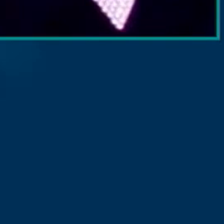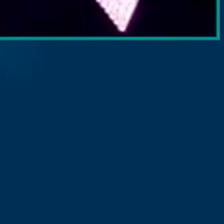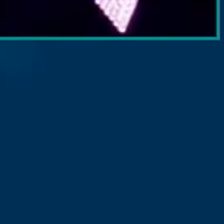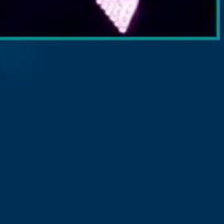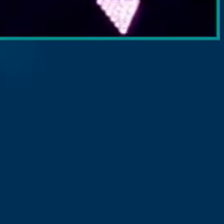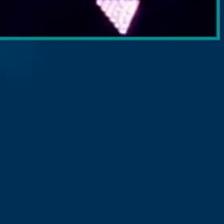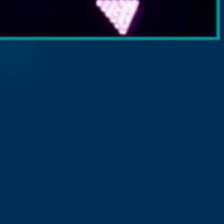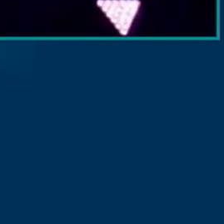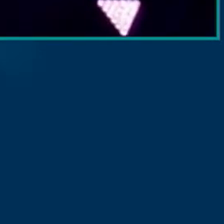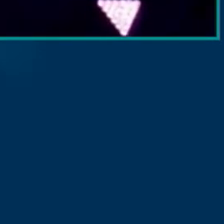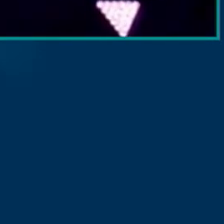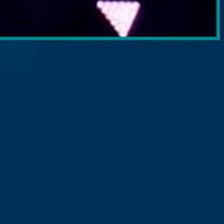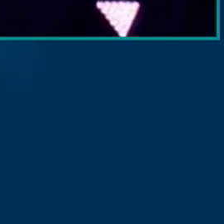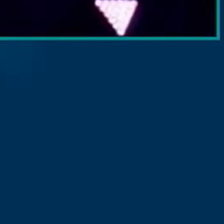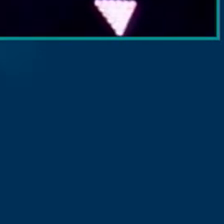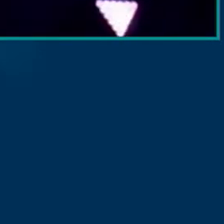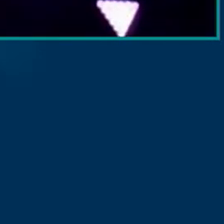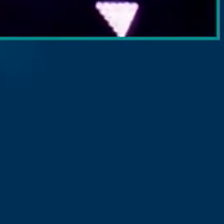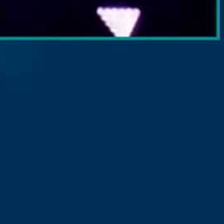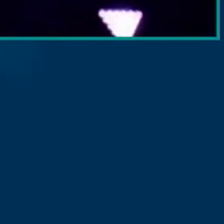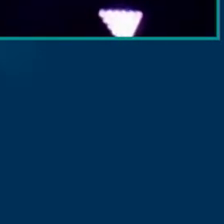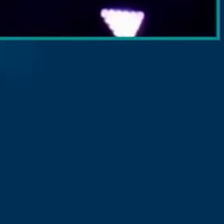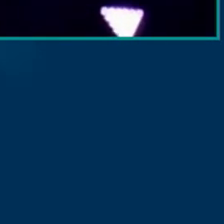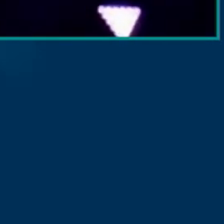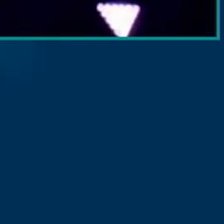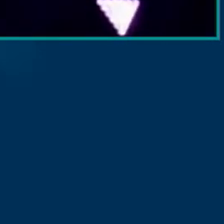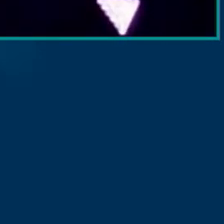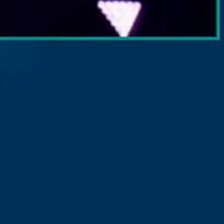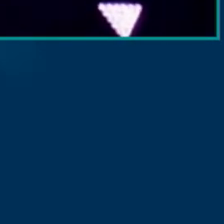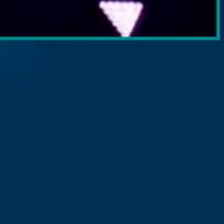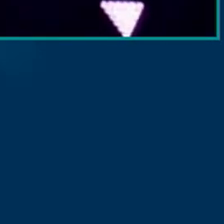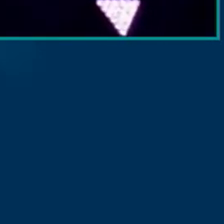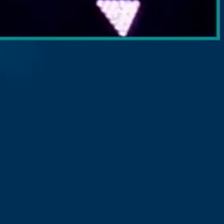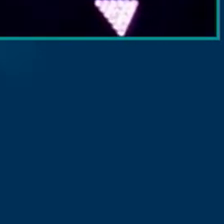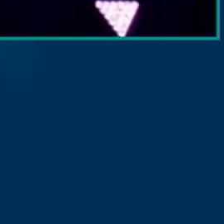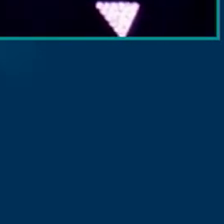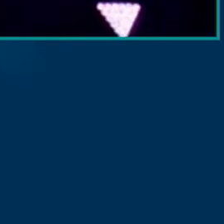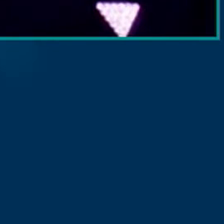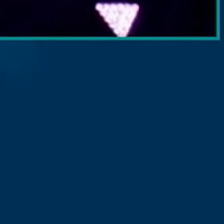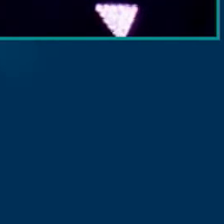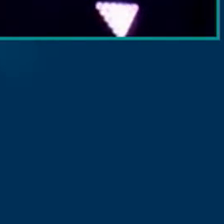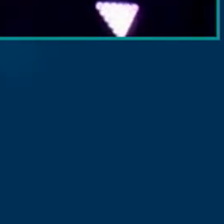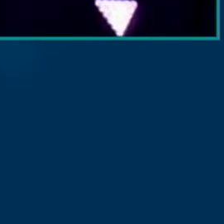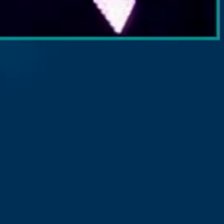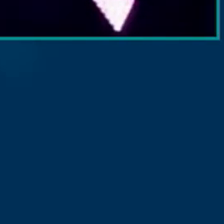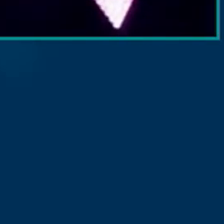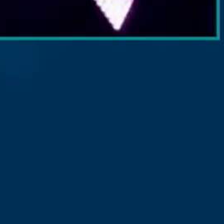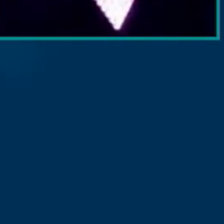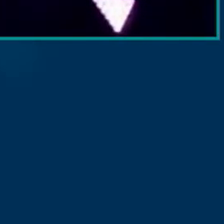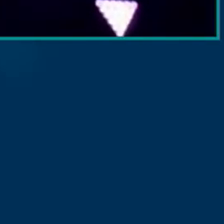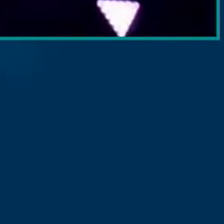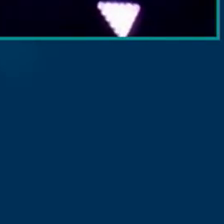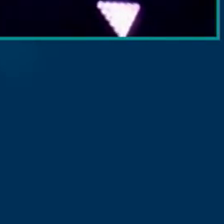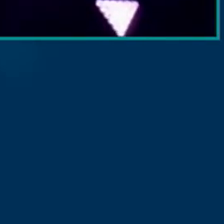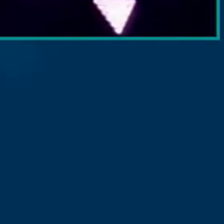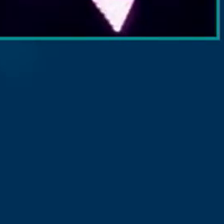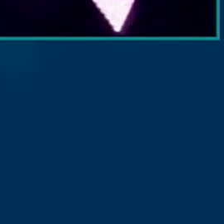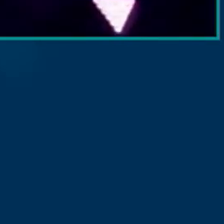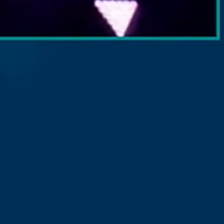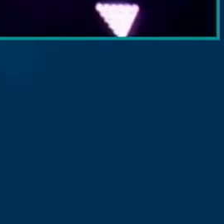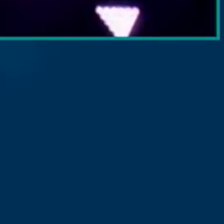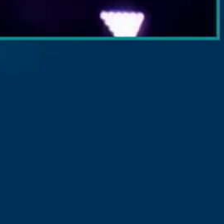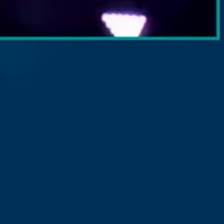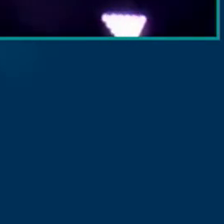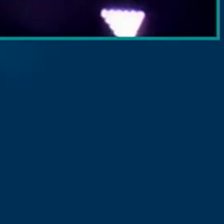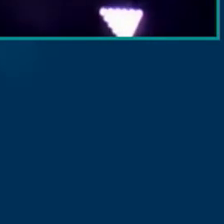means that companies who are serious about their future development, companies that want to